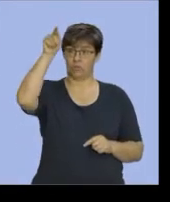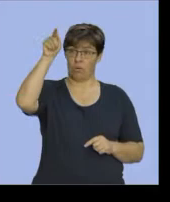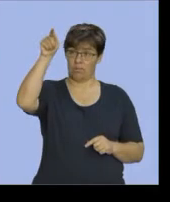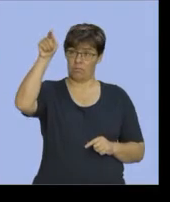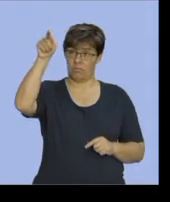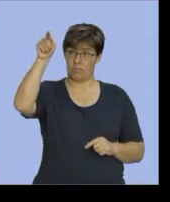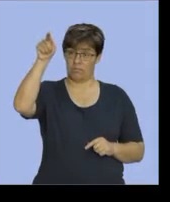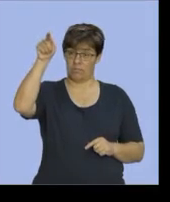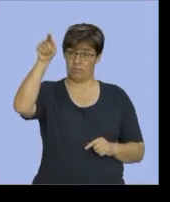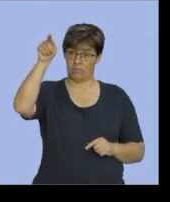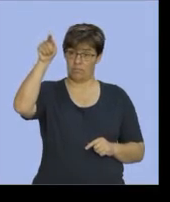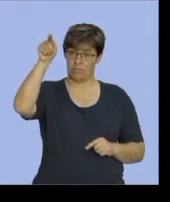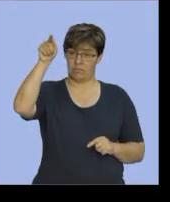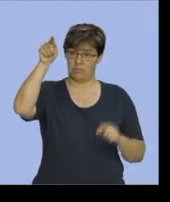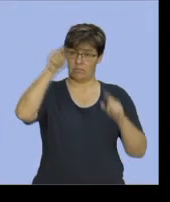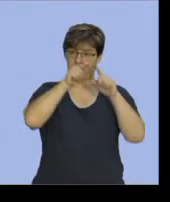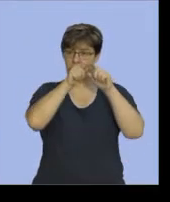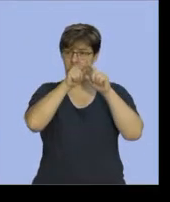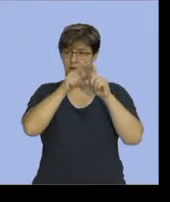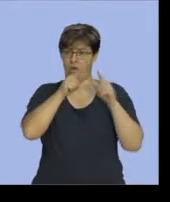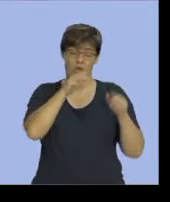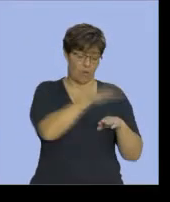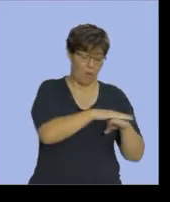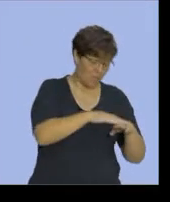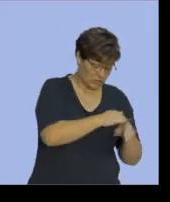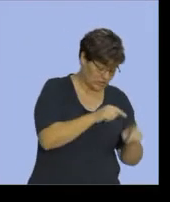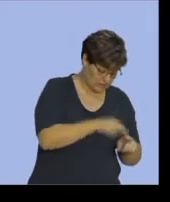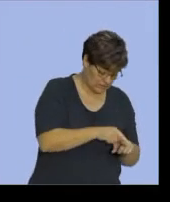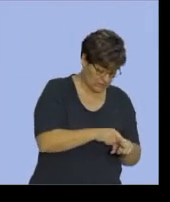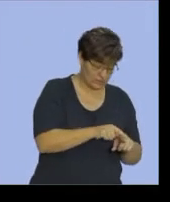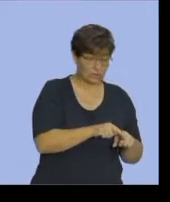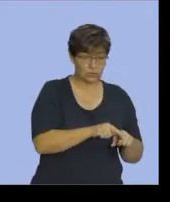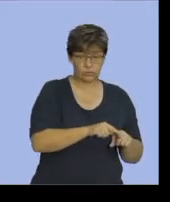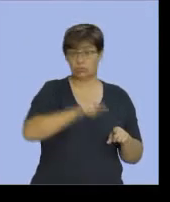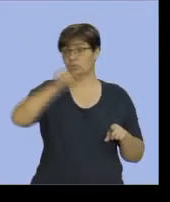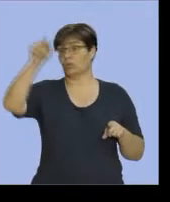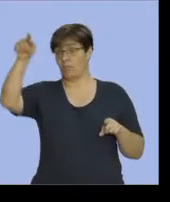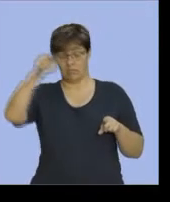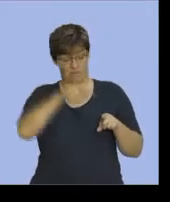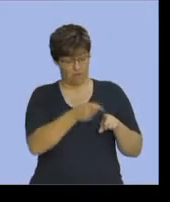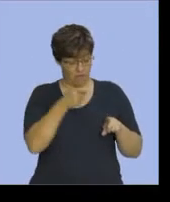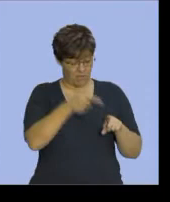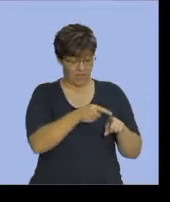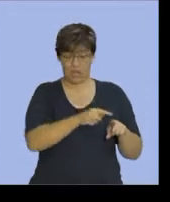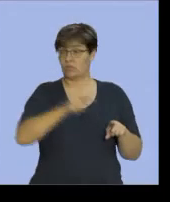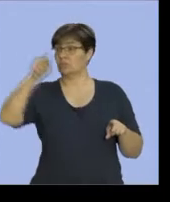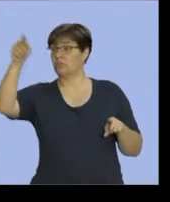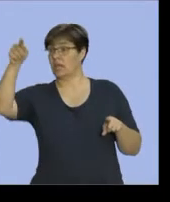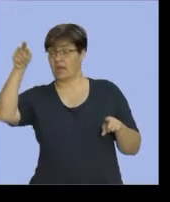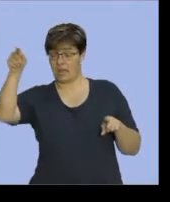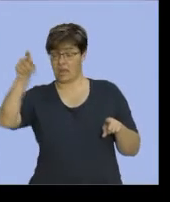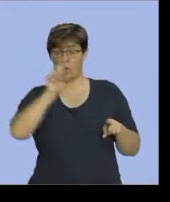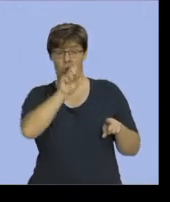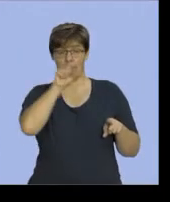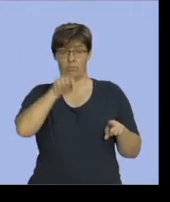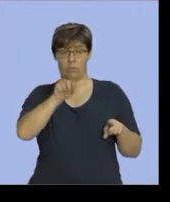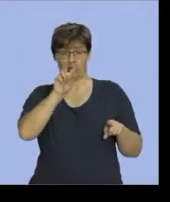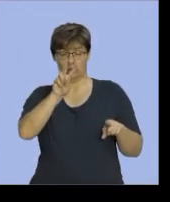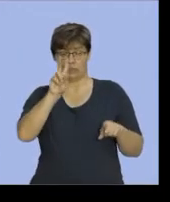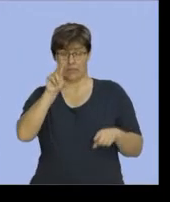distance from the top station to the top station is, or from the bottom station, I mean, to the top station